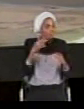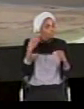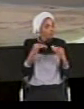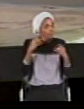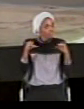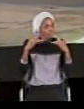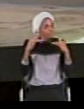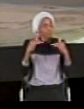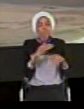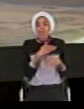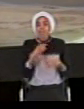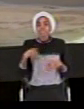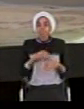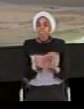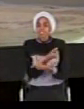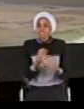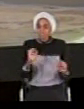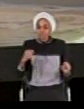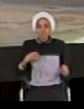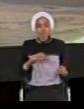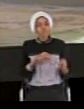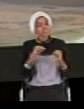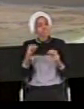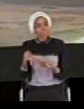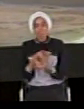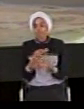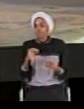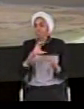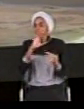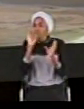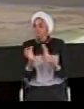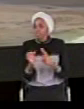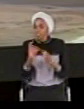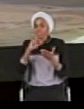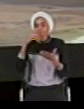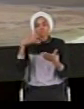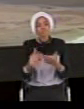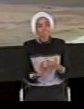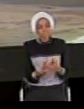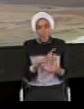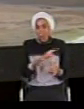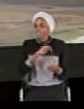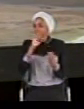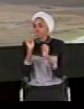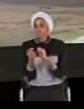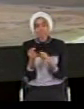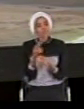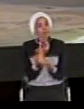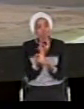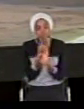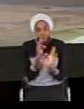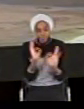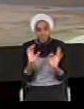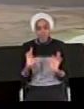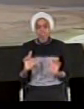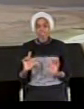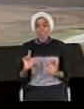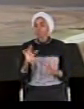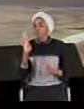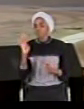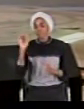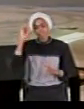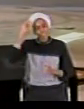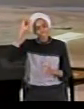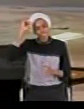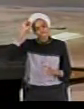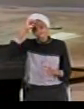set free, we're converted, we're renewed, we're transformed freely by his grace